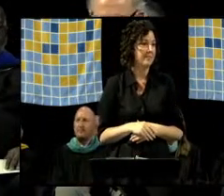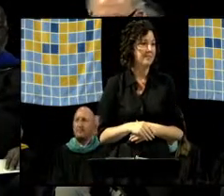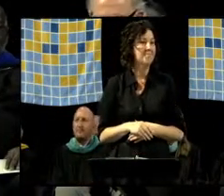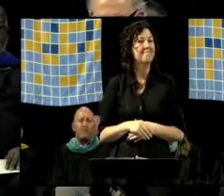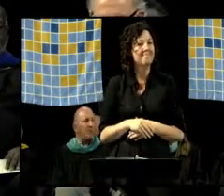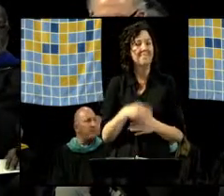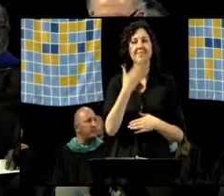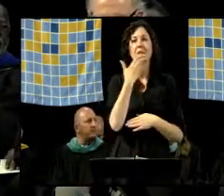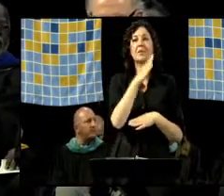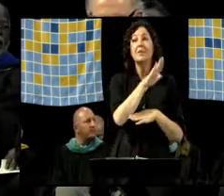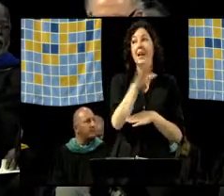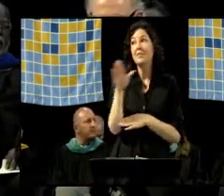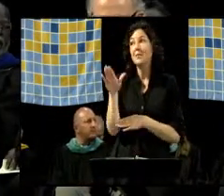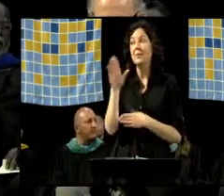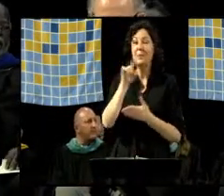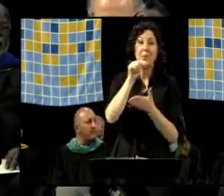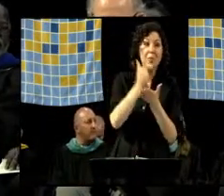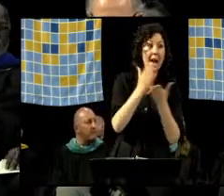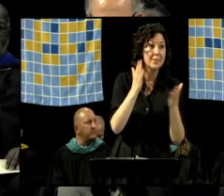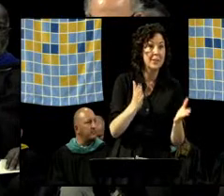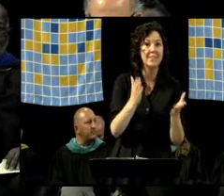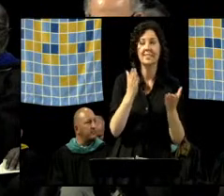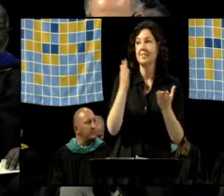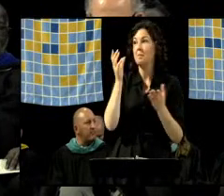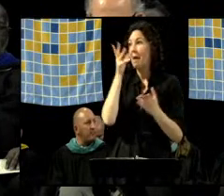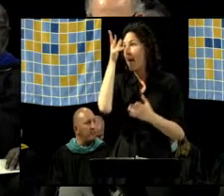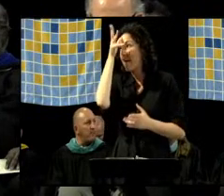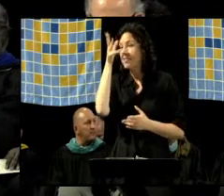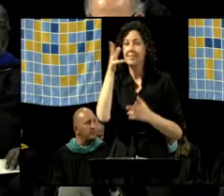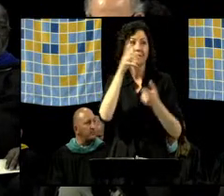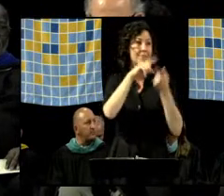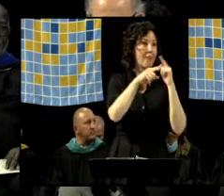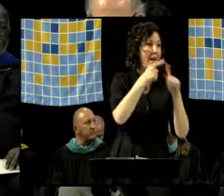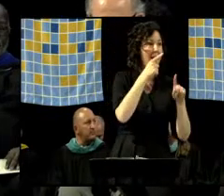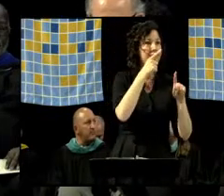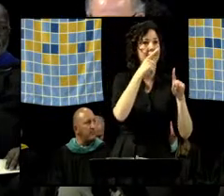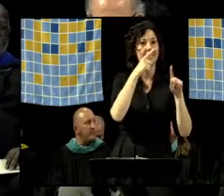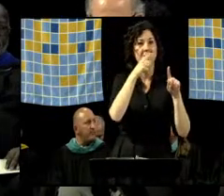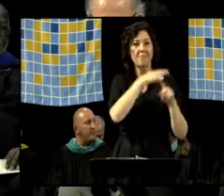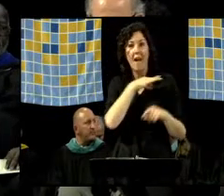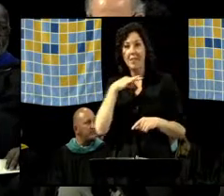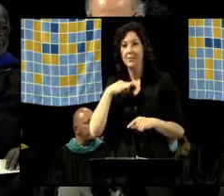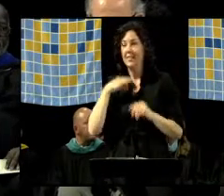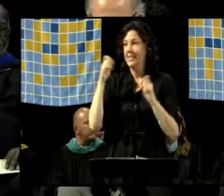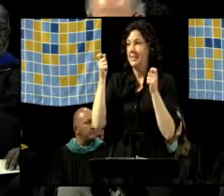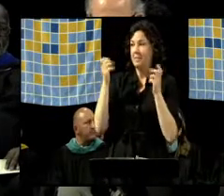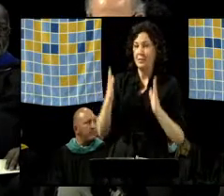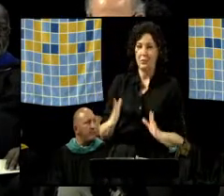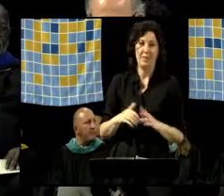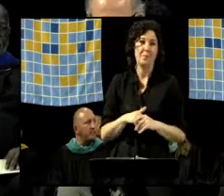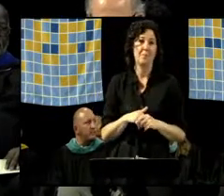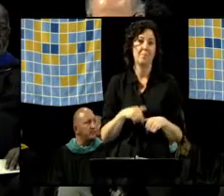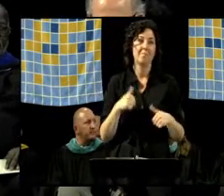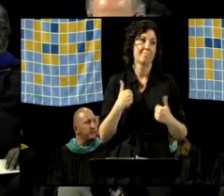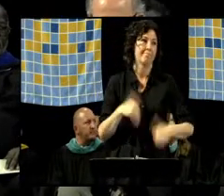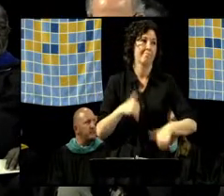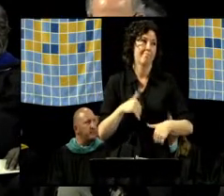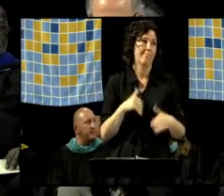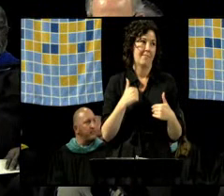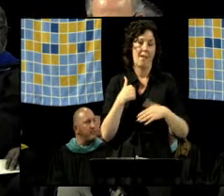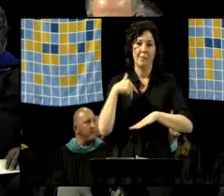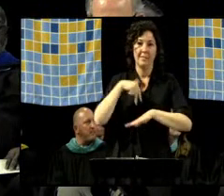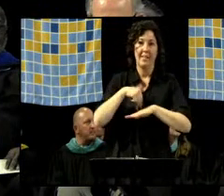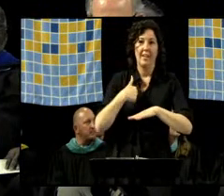Good afternoon, graduates, parents, friends, faculty, and administrators. I'm honored to be standing here today